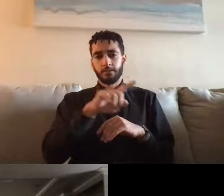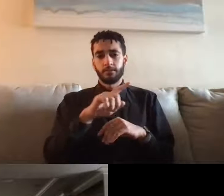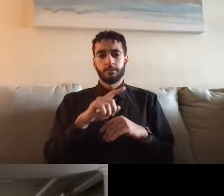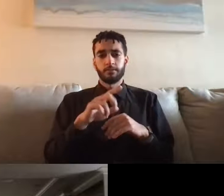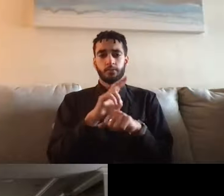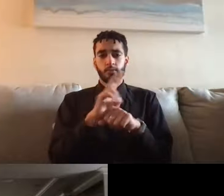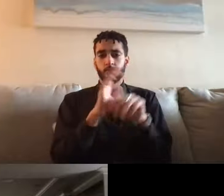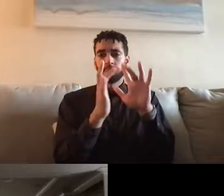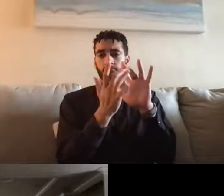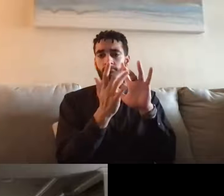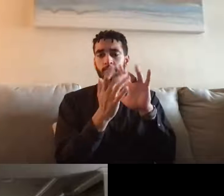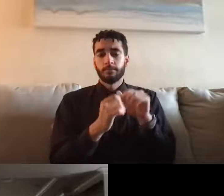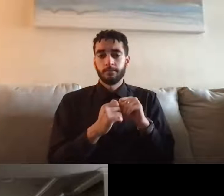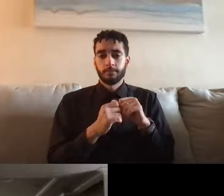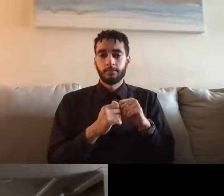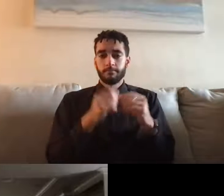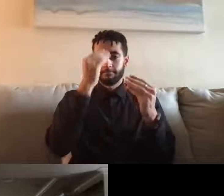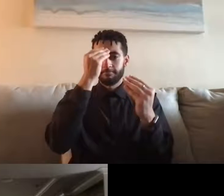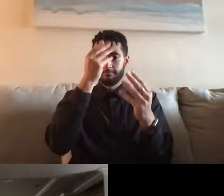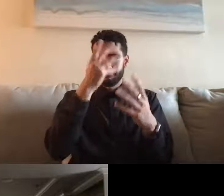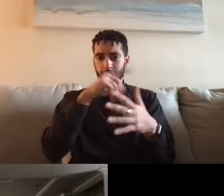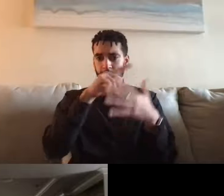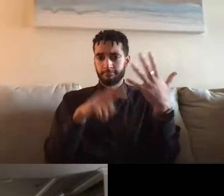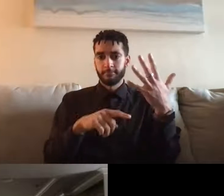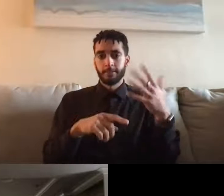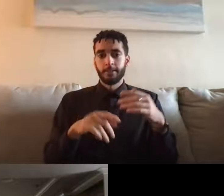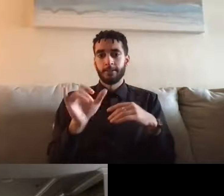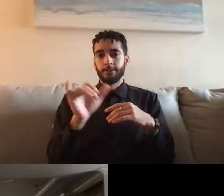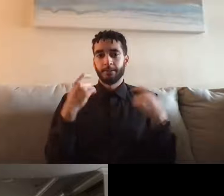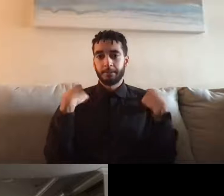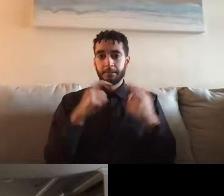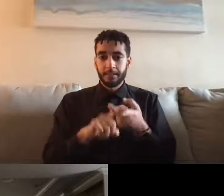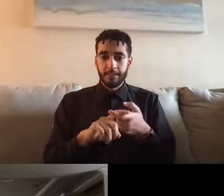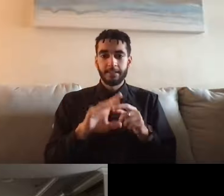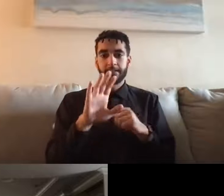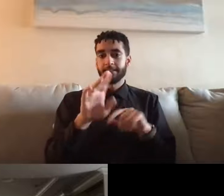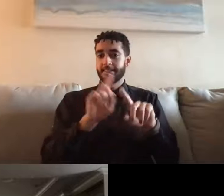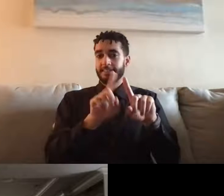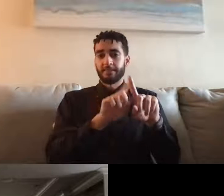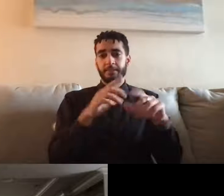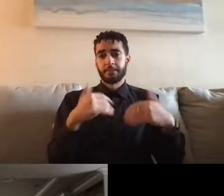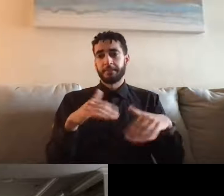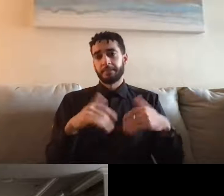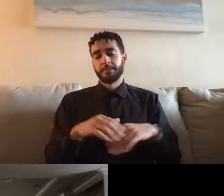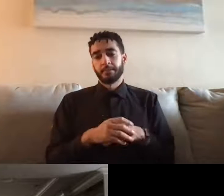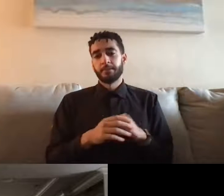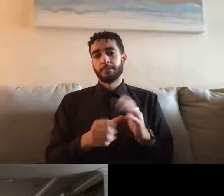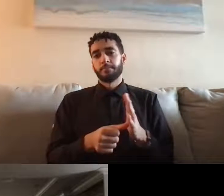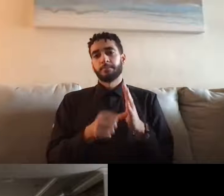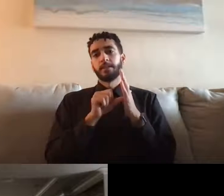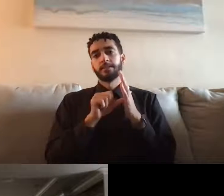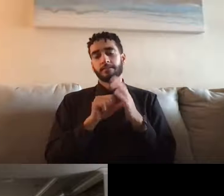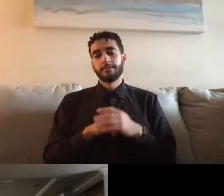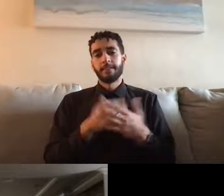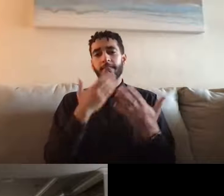having information, not just for Spanish or Chinese speaking individuals, but also Vietnamese and Tagalog, and very impressive. Thank